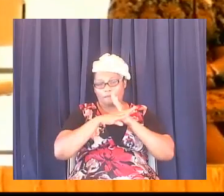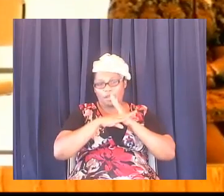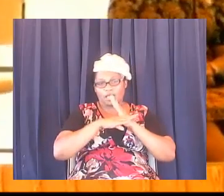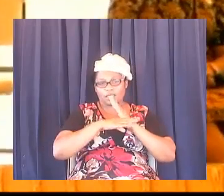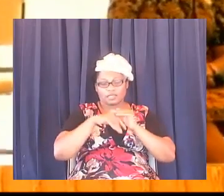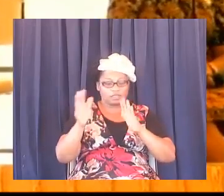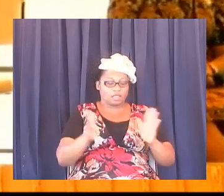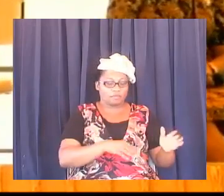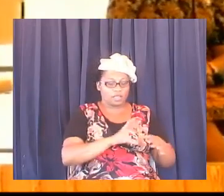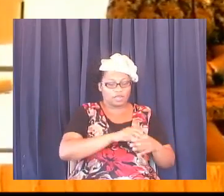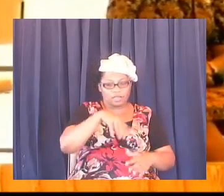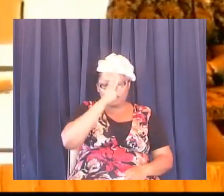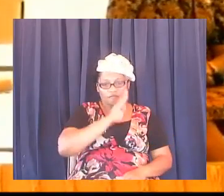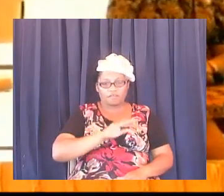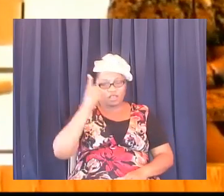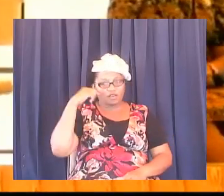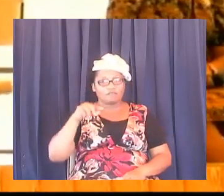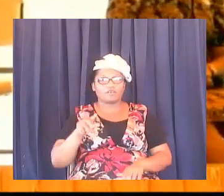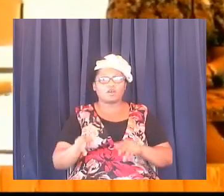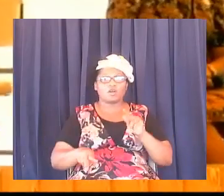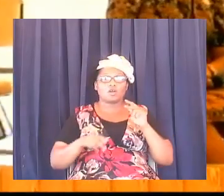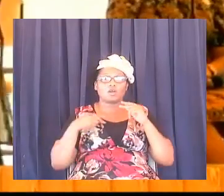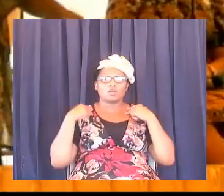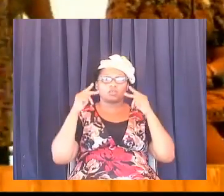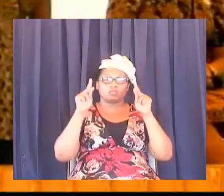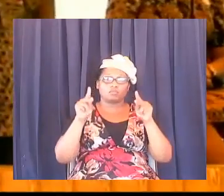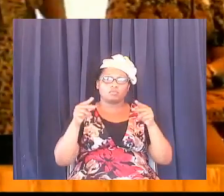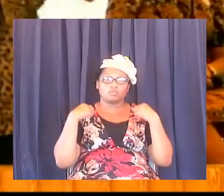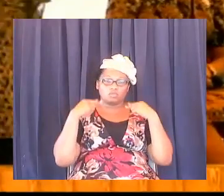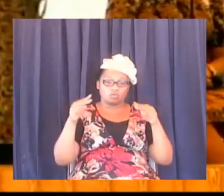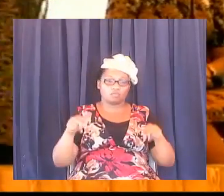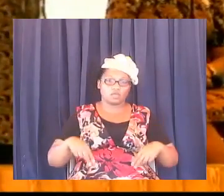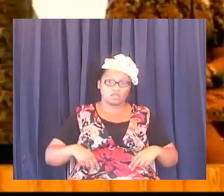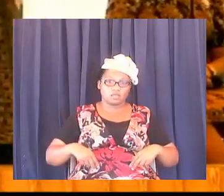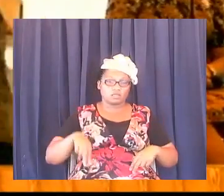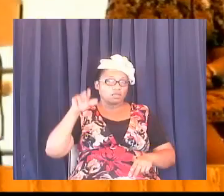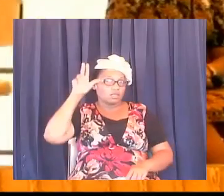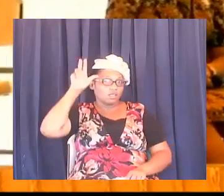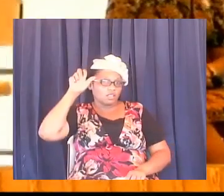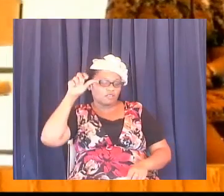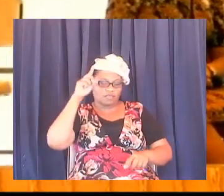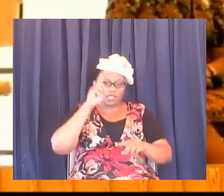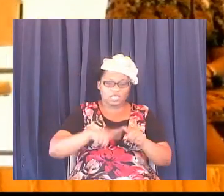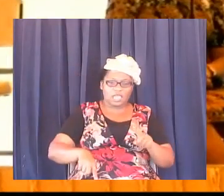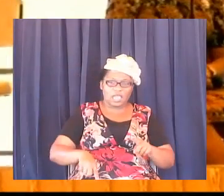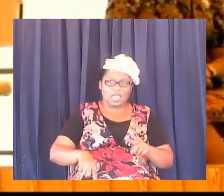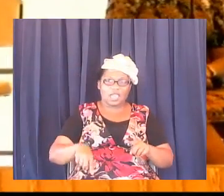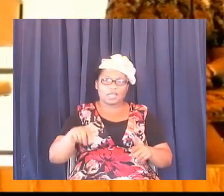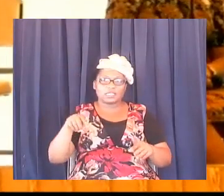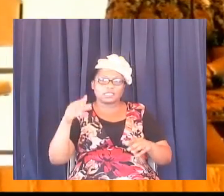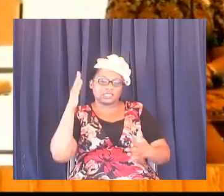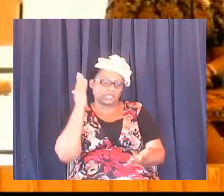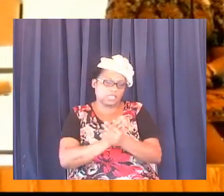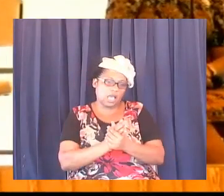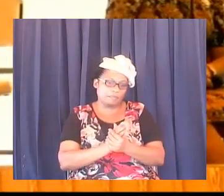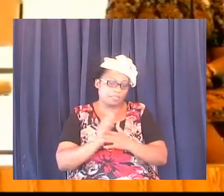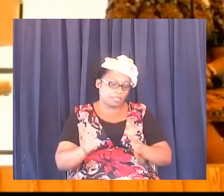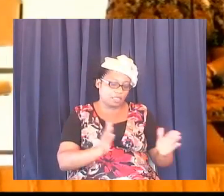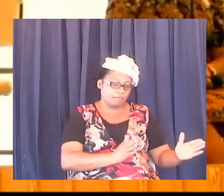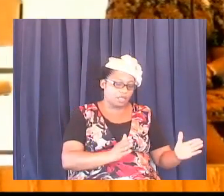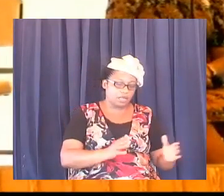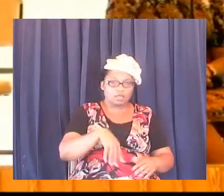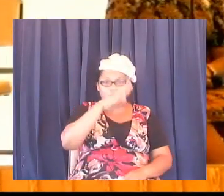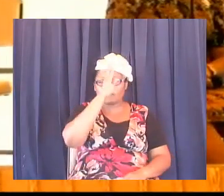humanity. But I want to tell you that the devil cannot block the plan of God, because his word shall